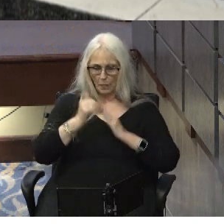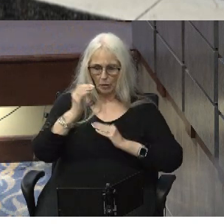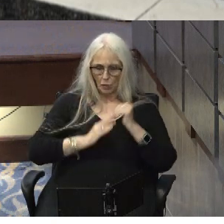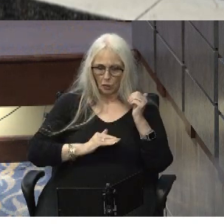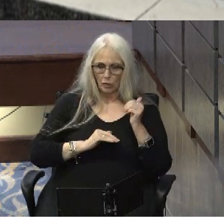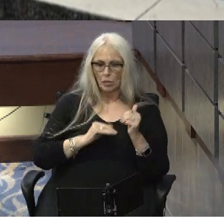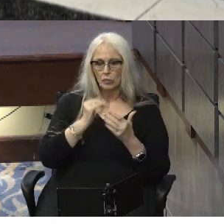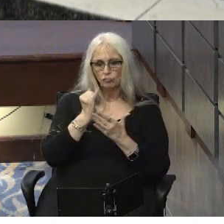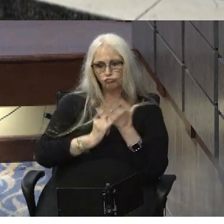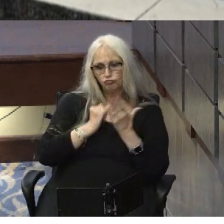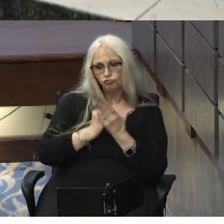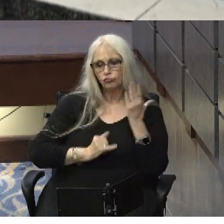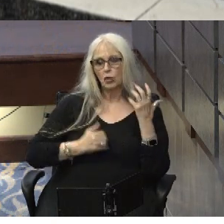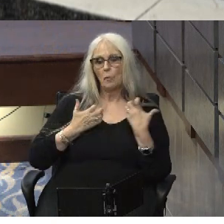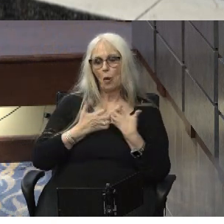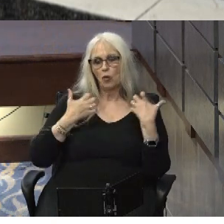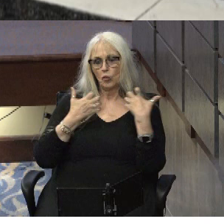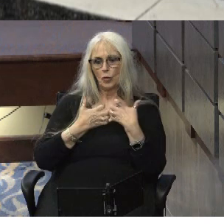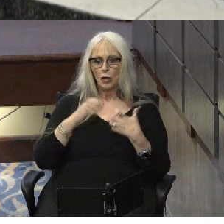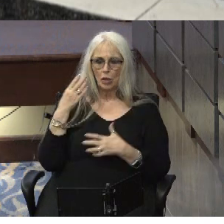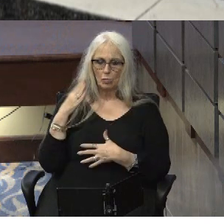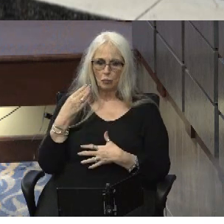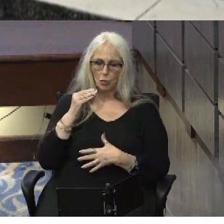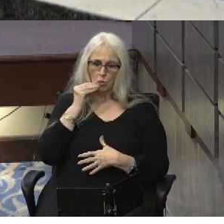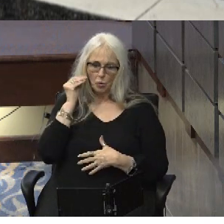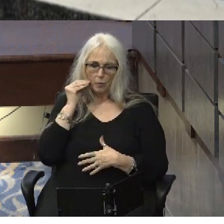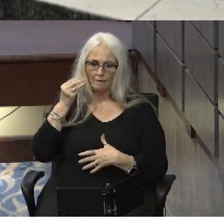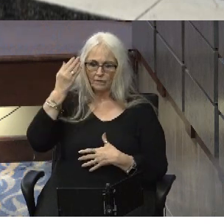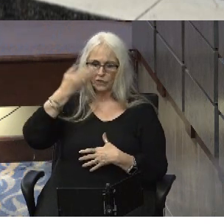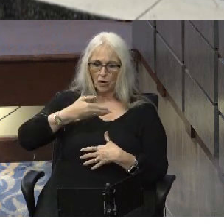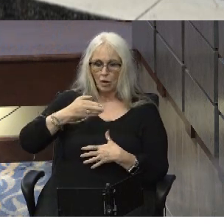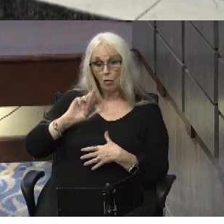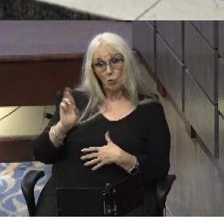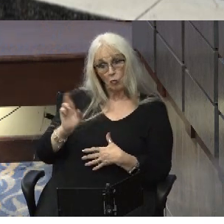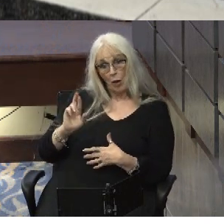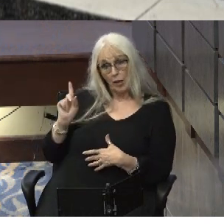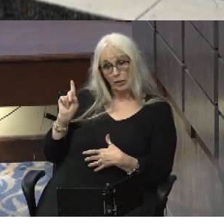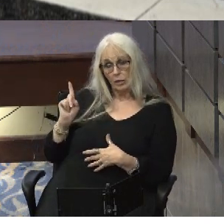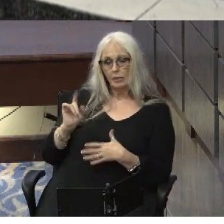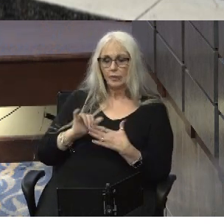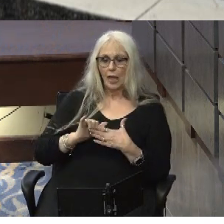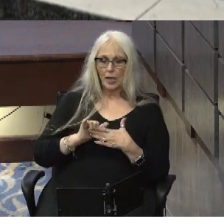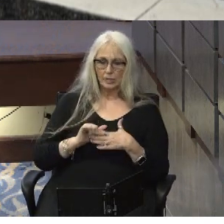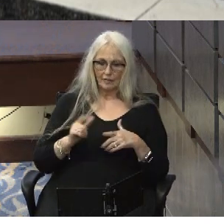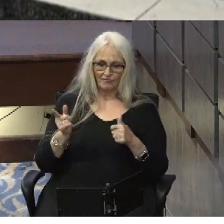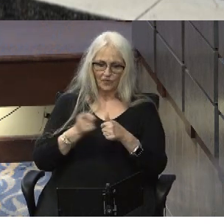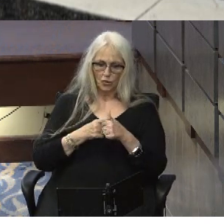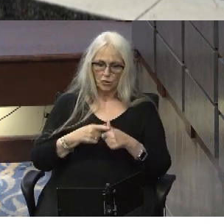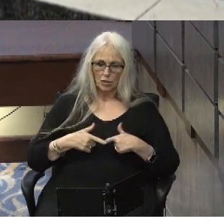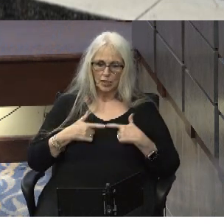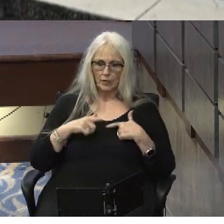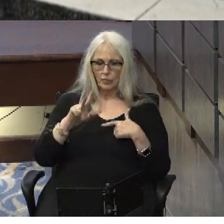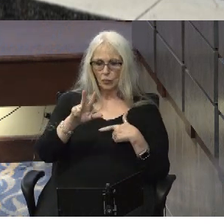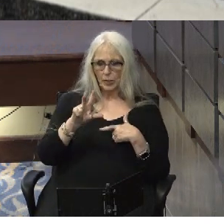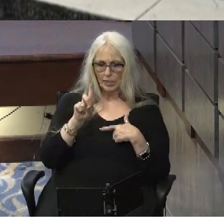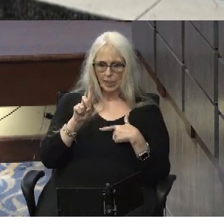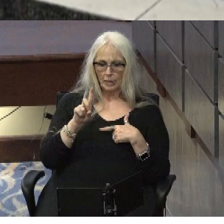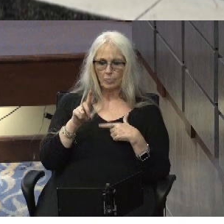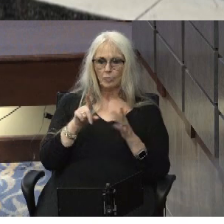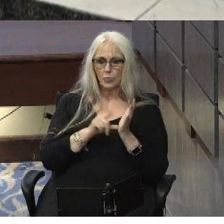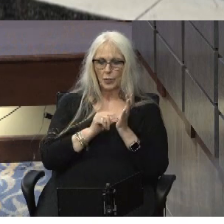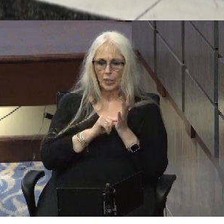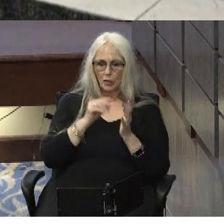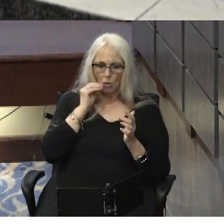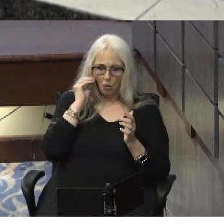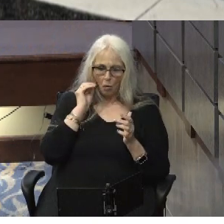to partner with. The blue home, the front blue siding on the right, is the first lived-in 3D printed home